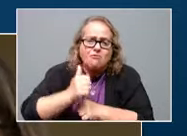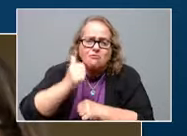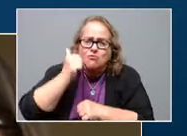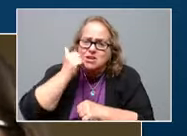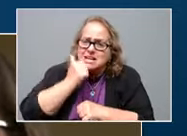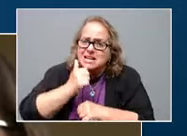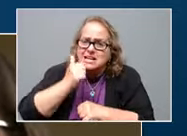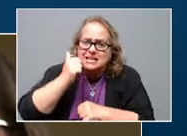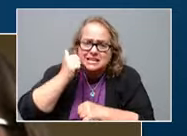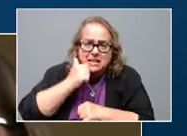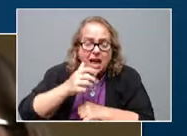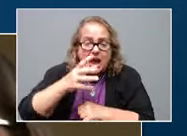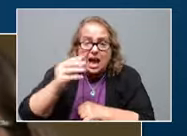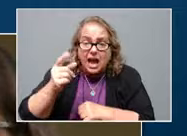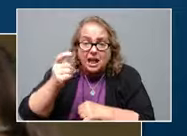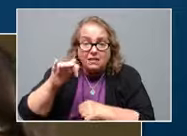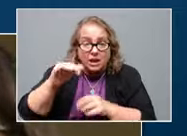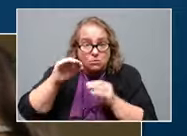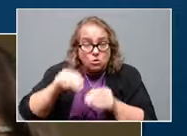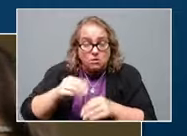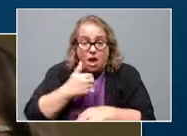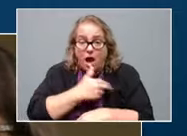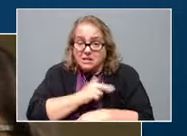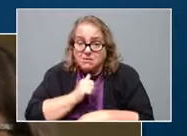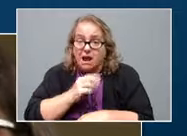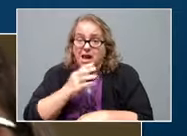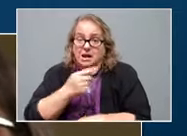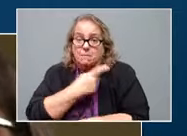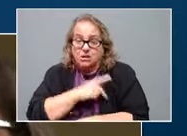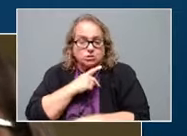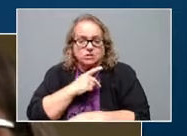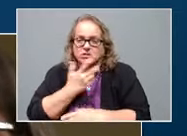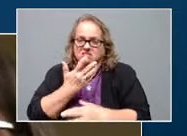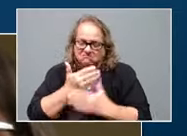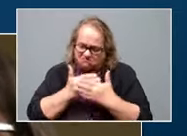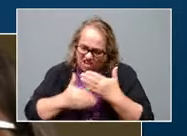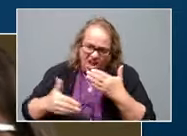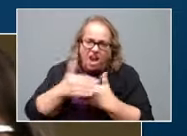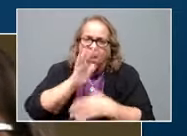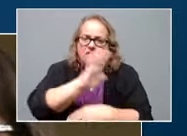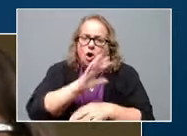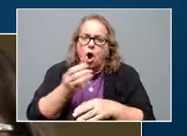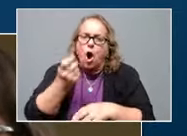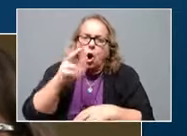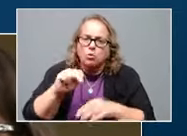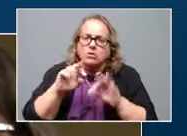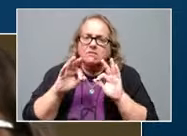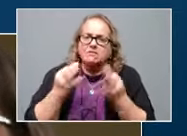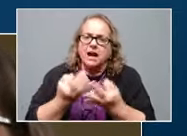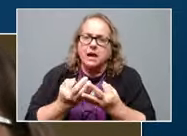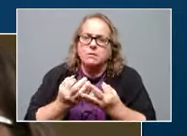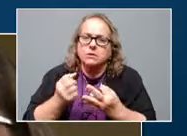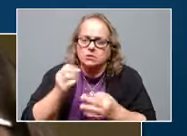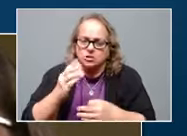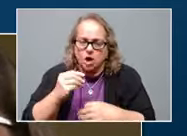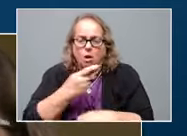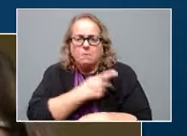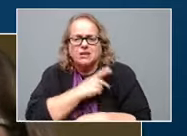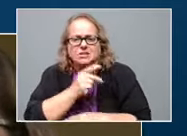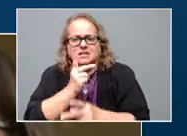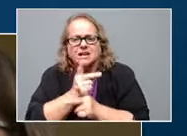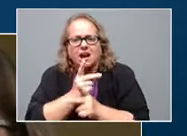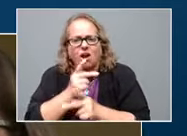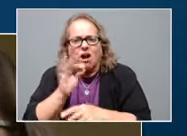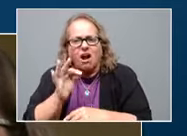And they've put this hospital and the patients ahead of their families so that our patients could be taken care of. And that's probably one of the